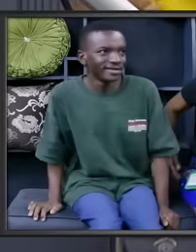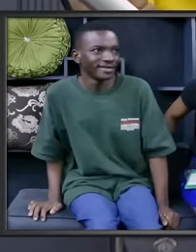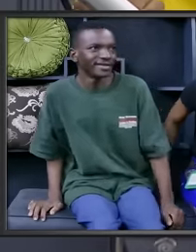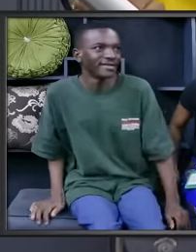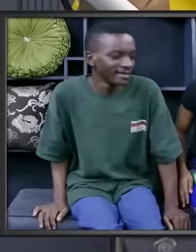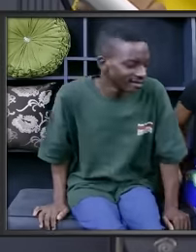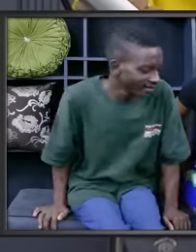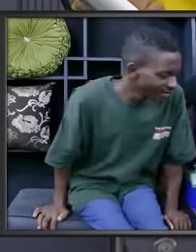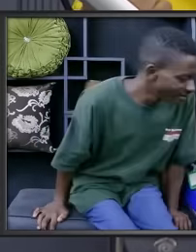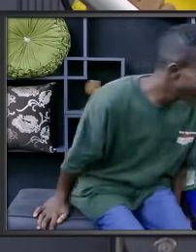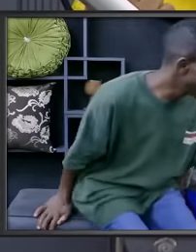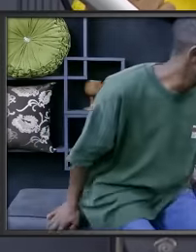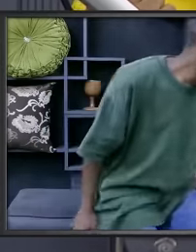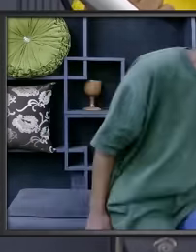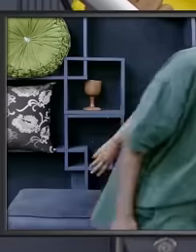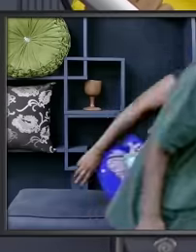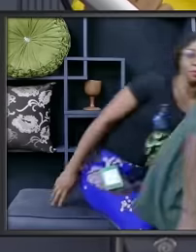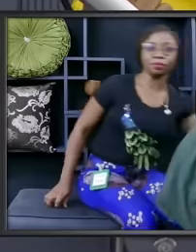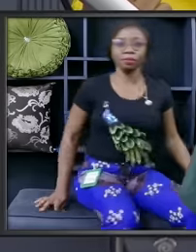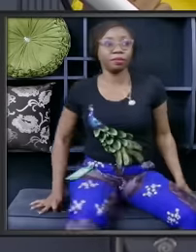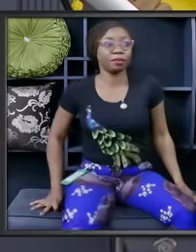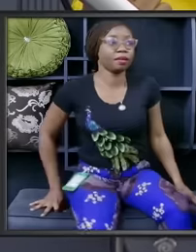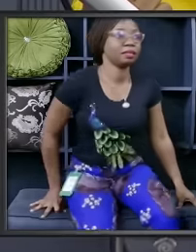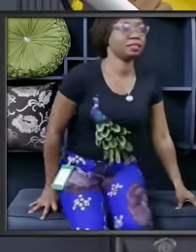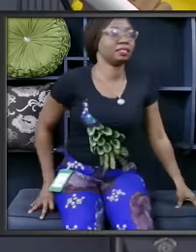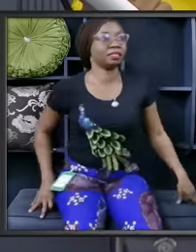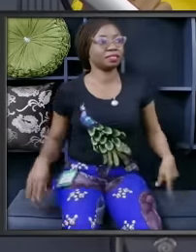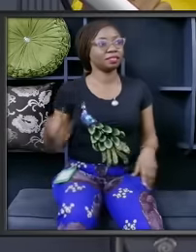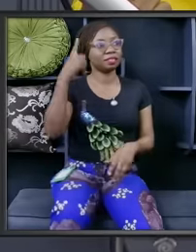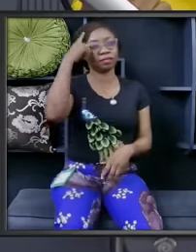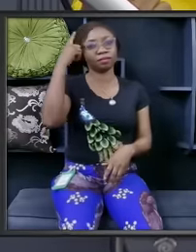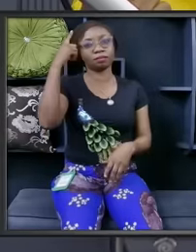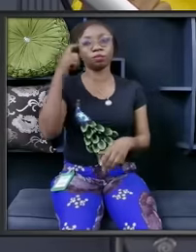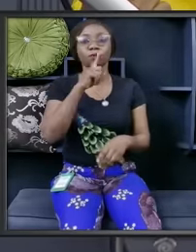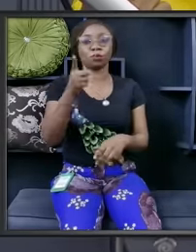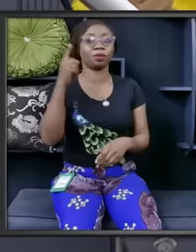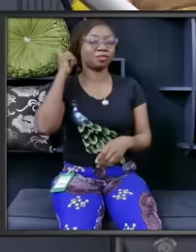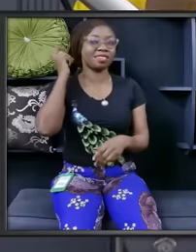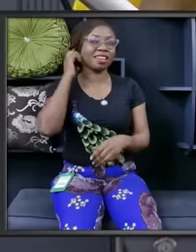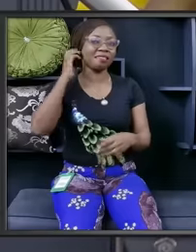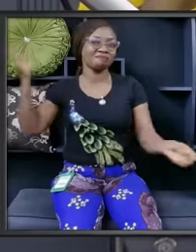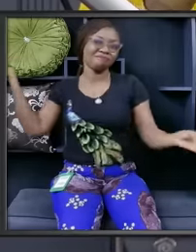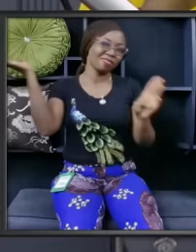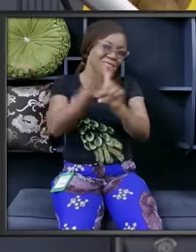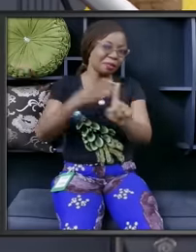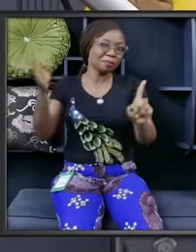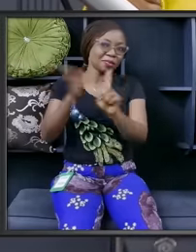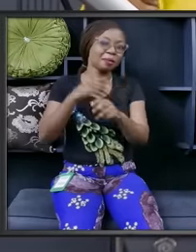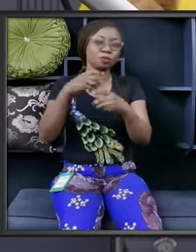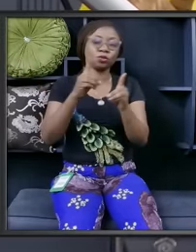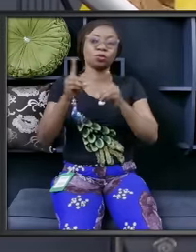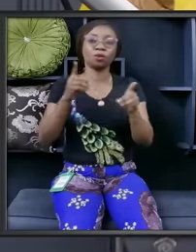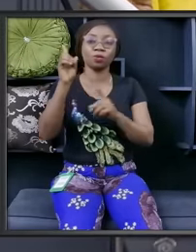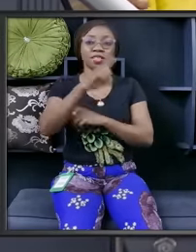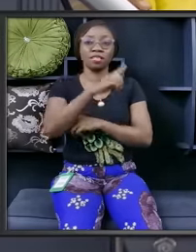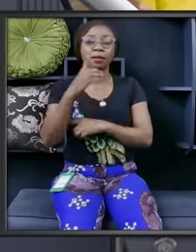true, you sir. Not true, because the slaps, the hit, the this thing, punches and the slaps can't do me one day.